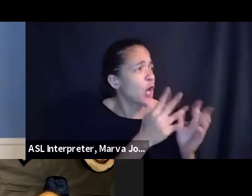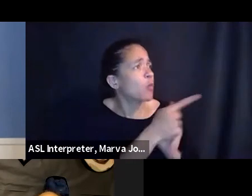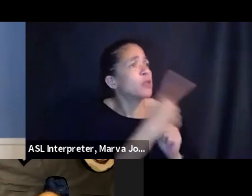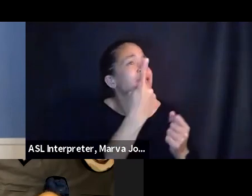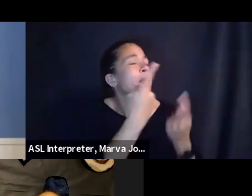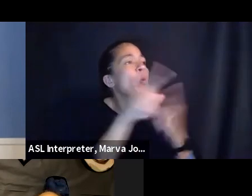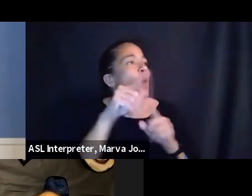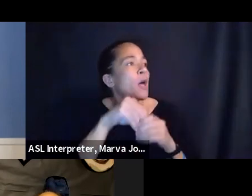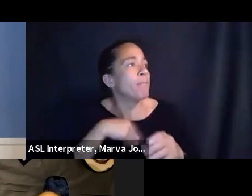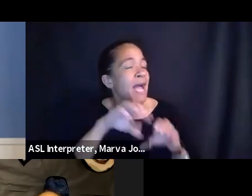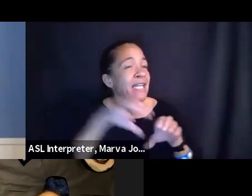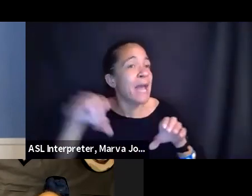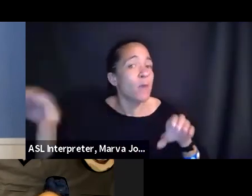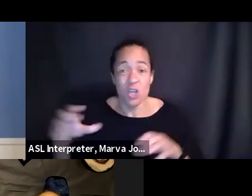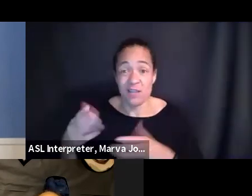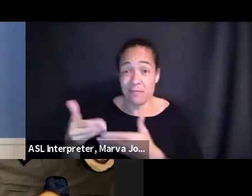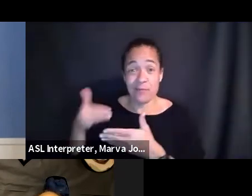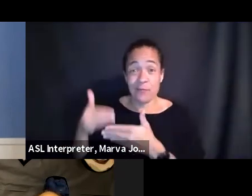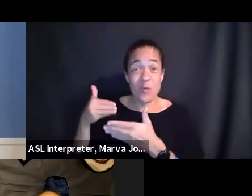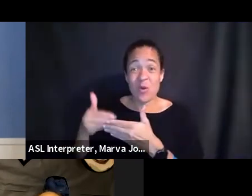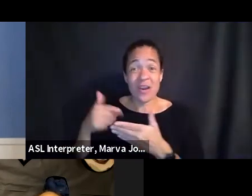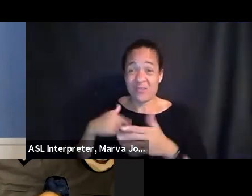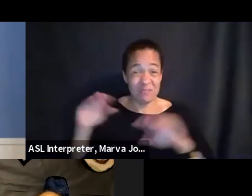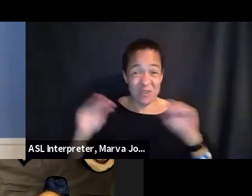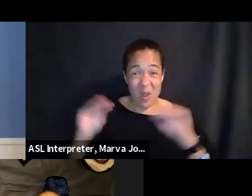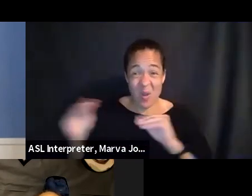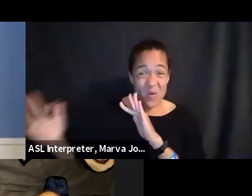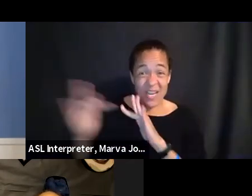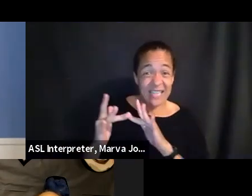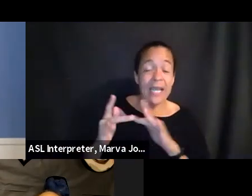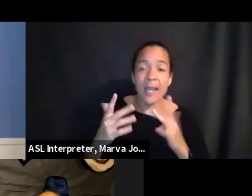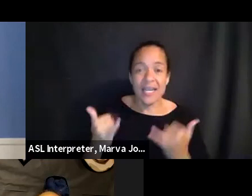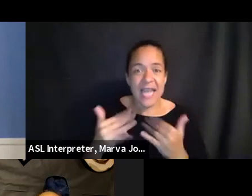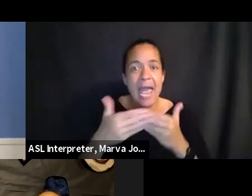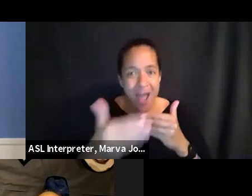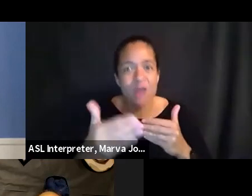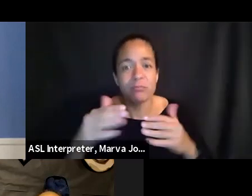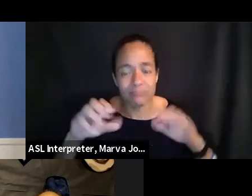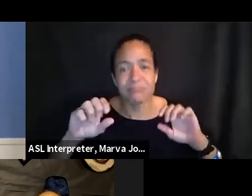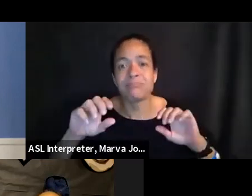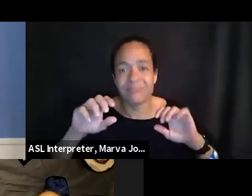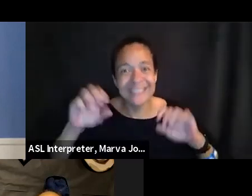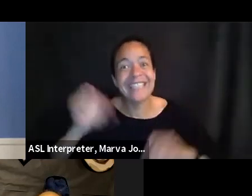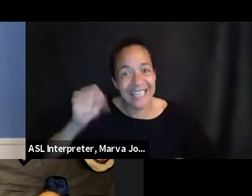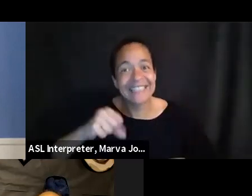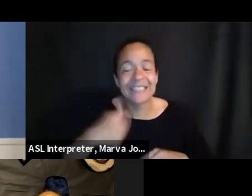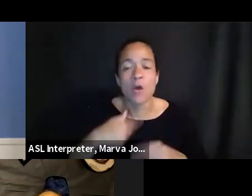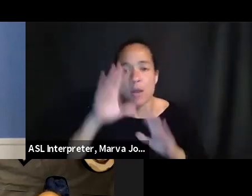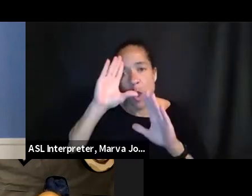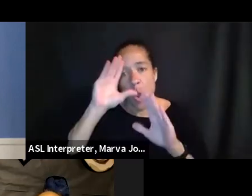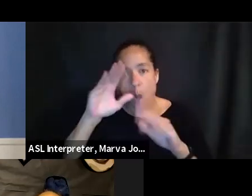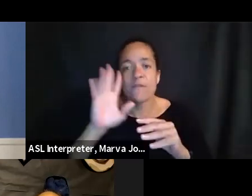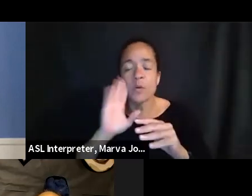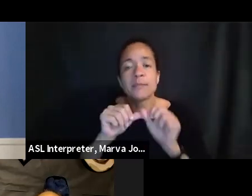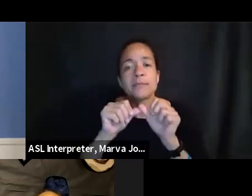So it definitely has changed us. And I'm very hopeful that we're going to continue to build those relationships and